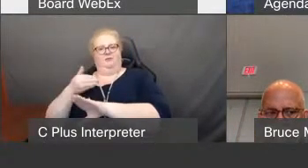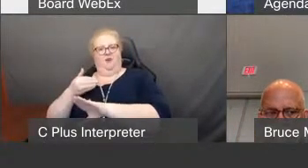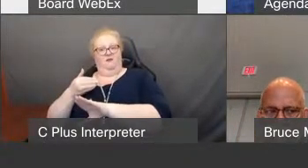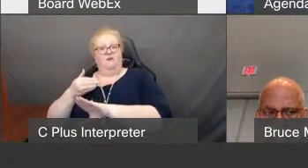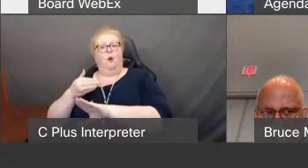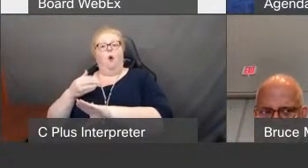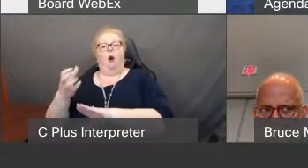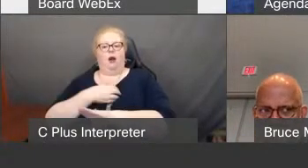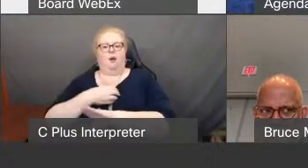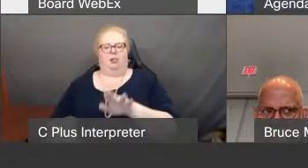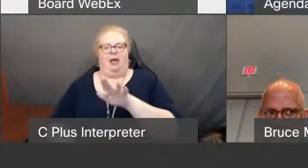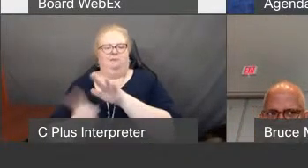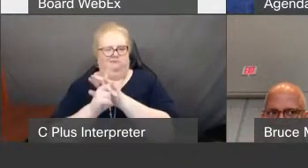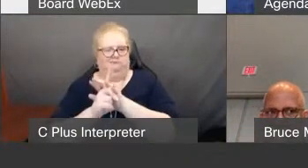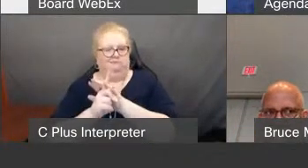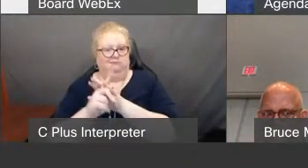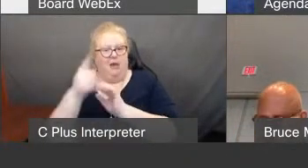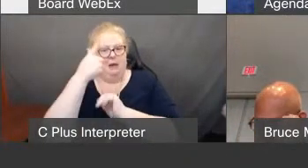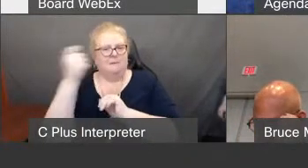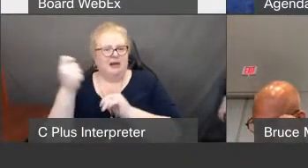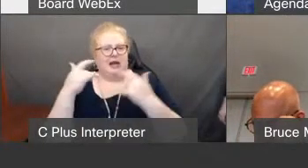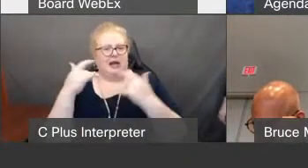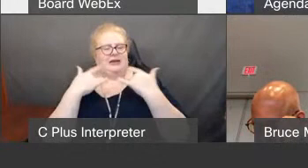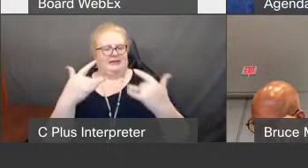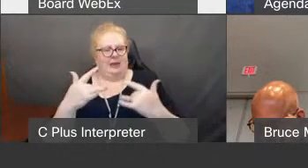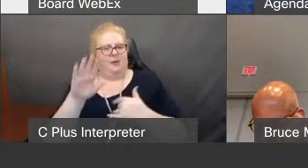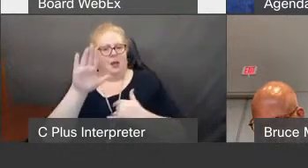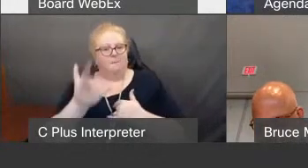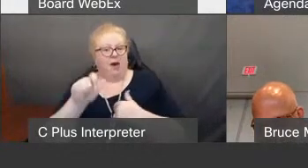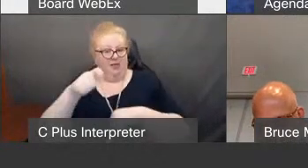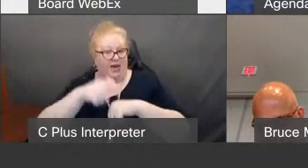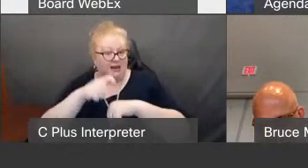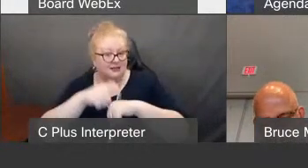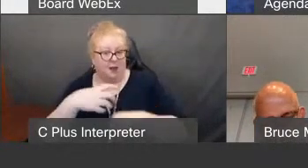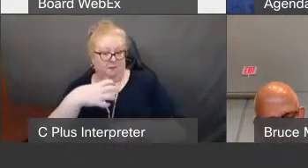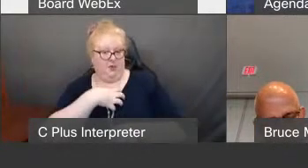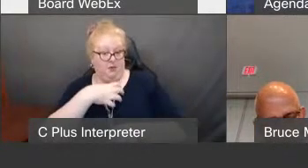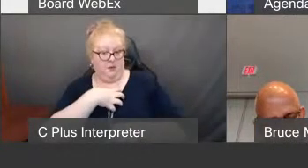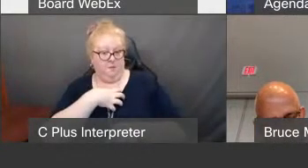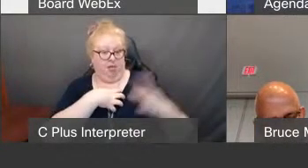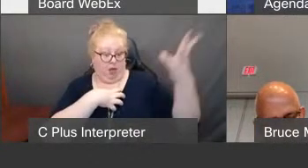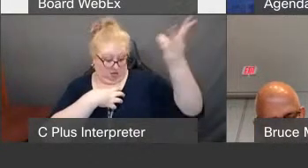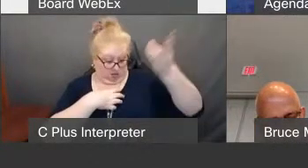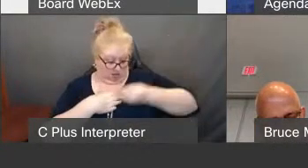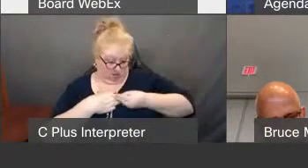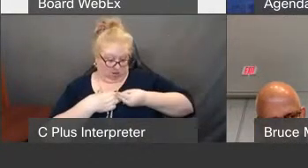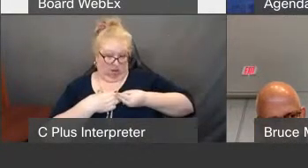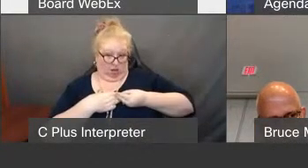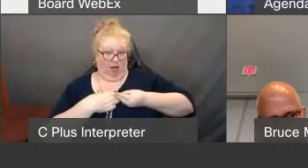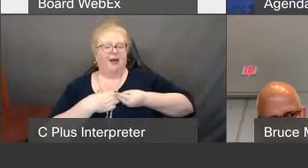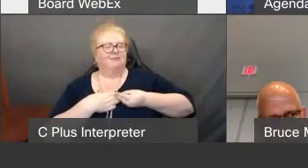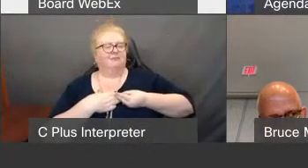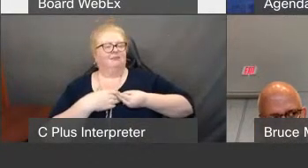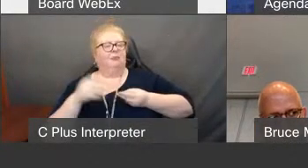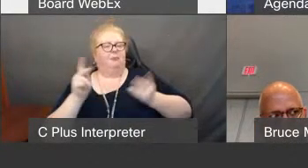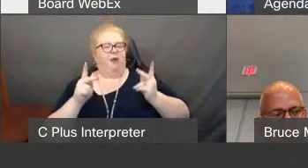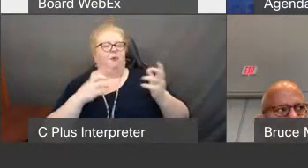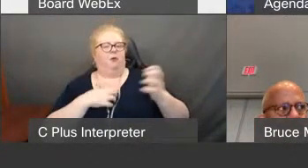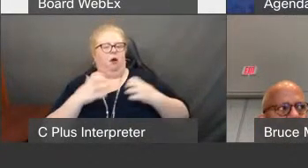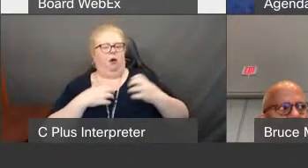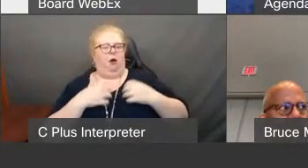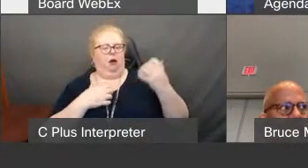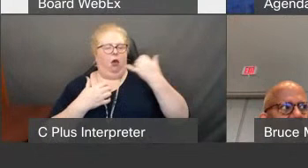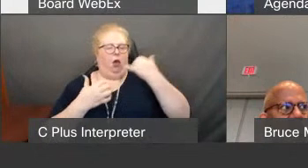that comes in. Because typically by the time the complaint comes down to me, people have been complaining and complaining, calling